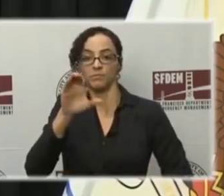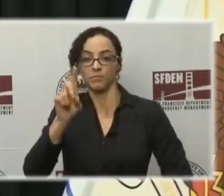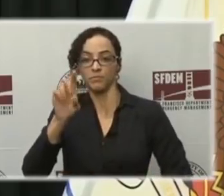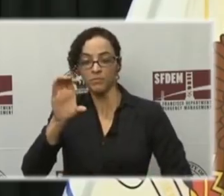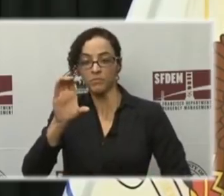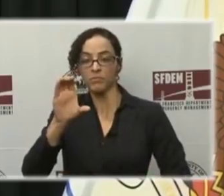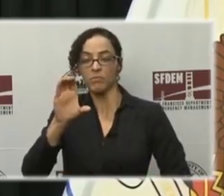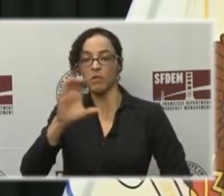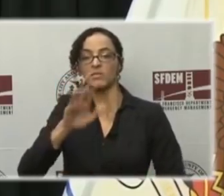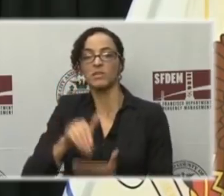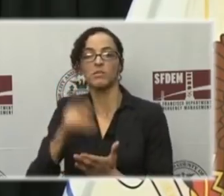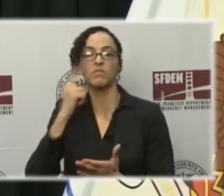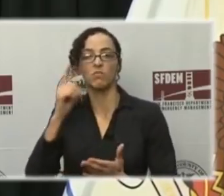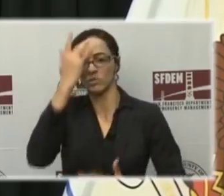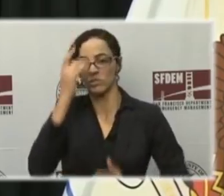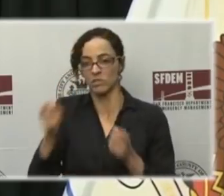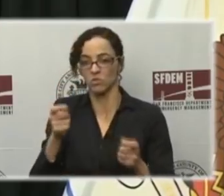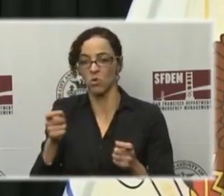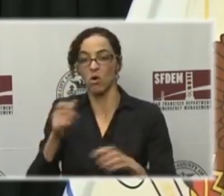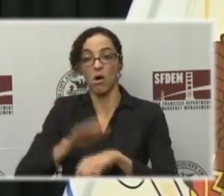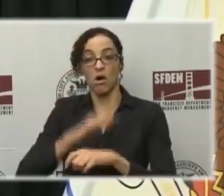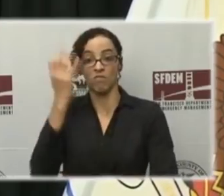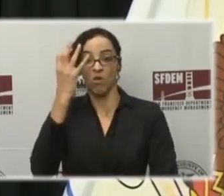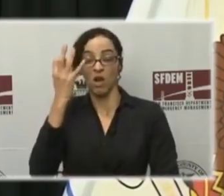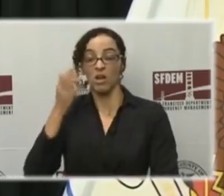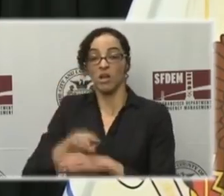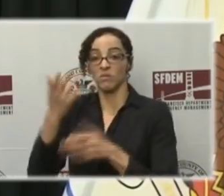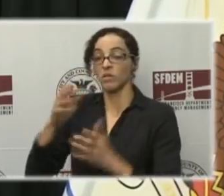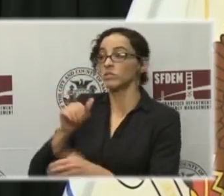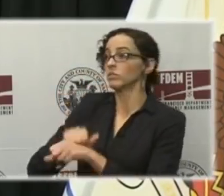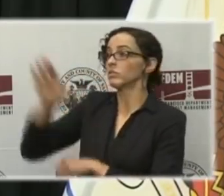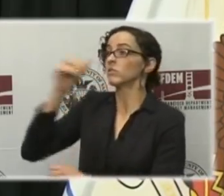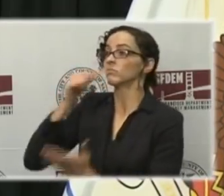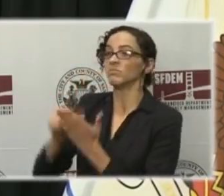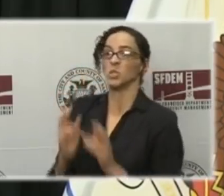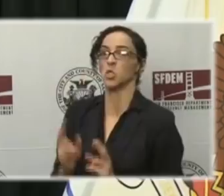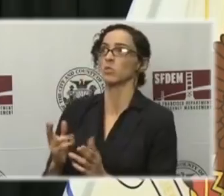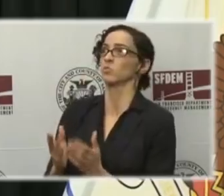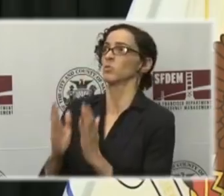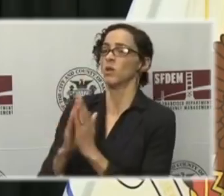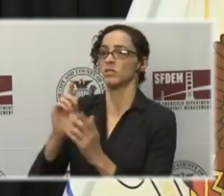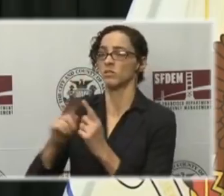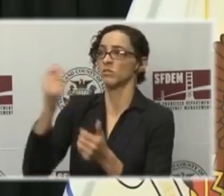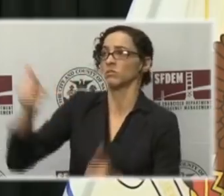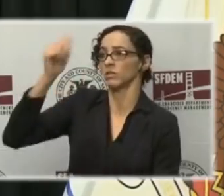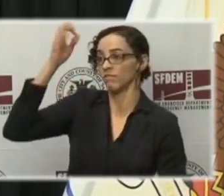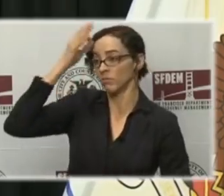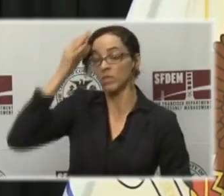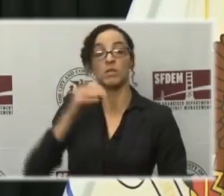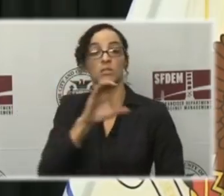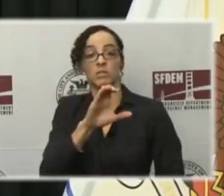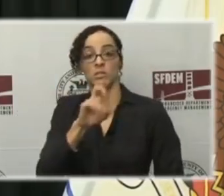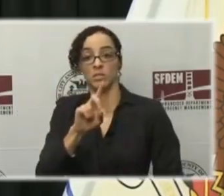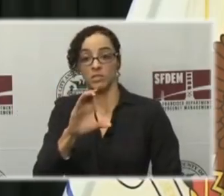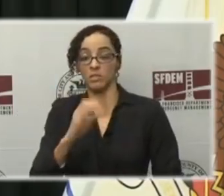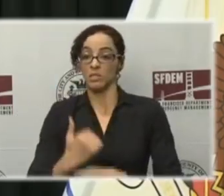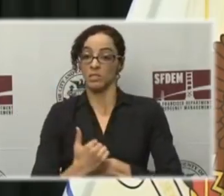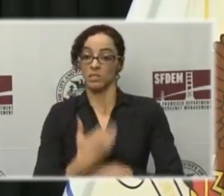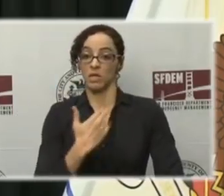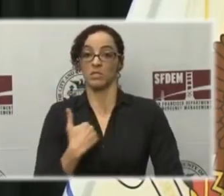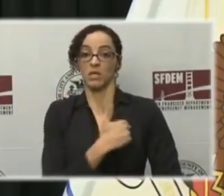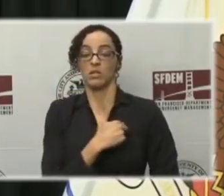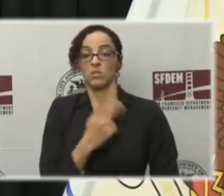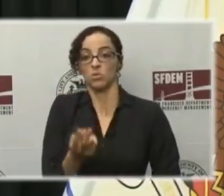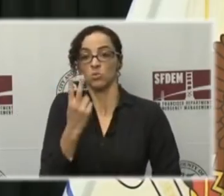urgent request to the U.S. Department of Health and Human Services, the CDC has sent us two infectious disease doctors